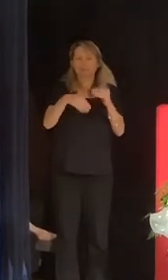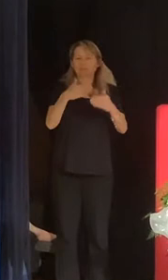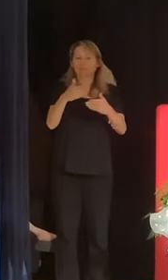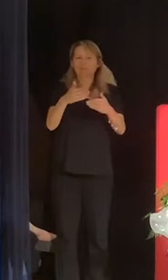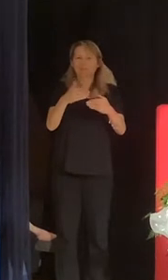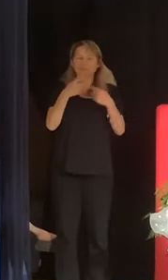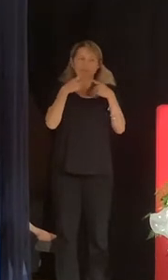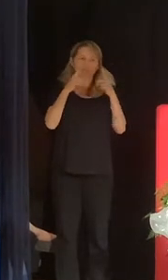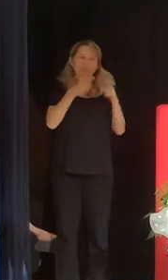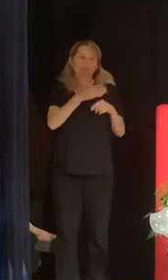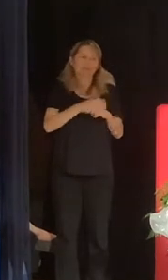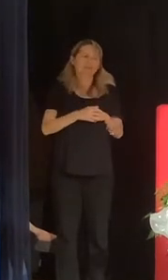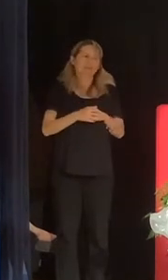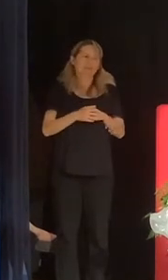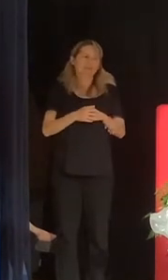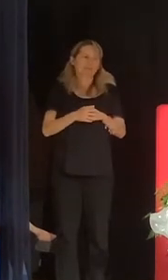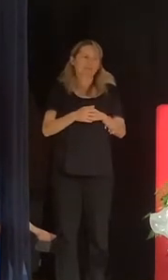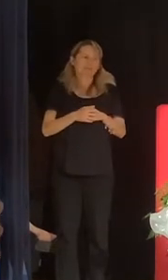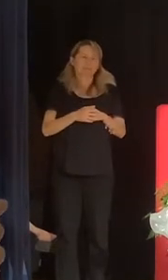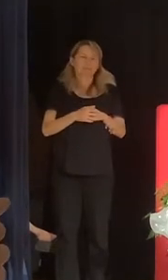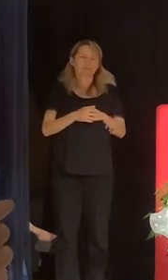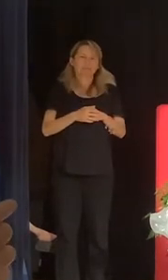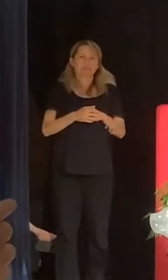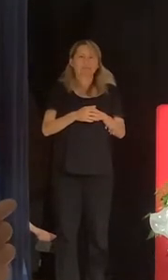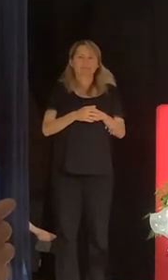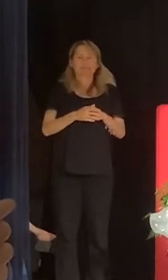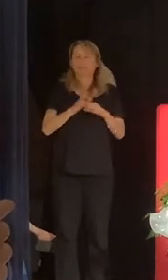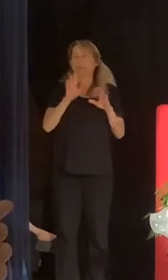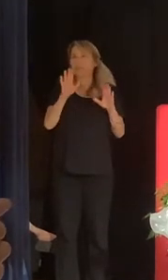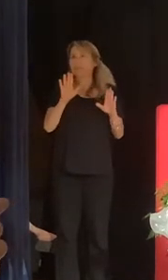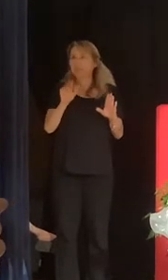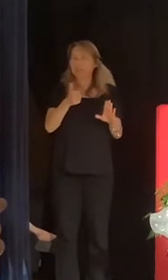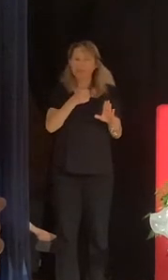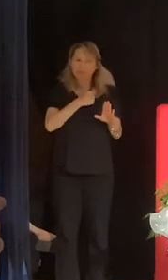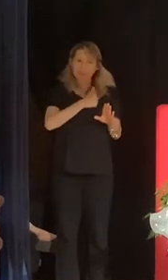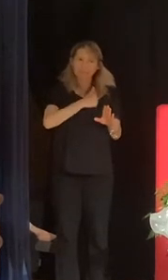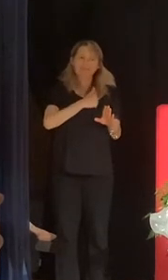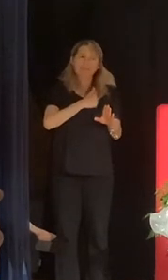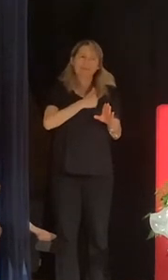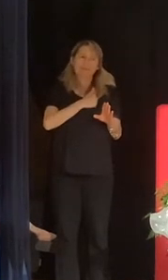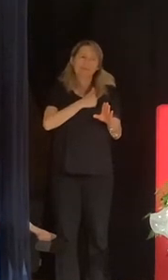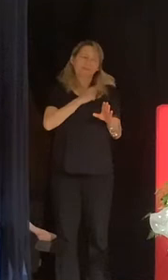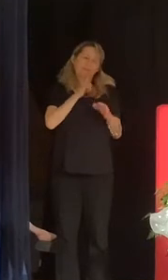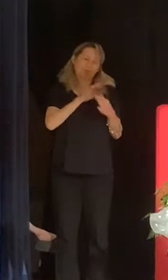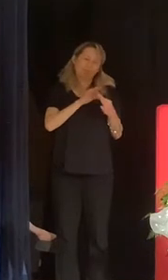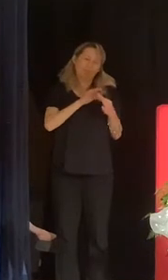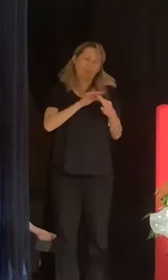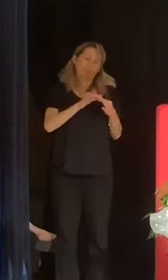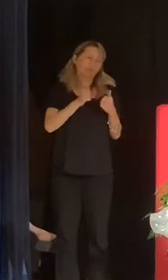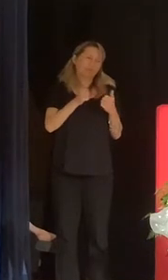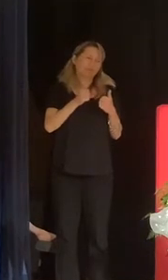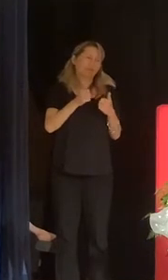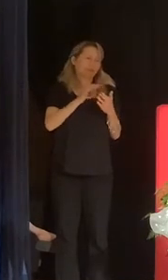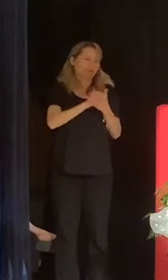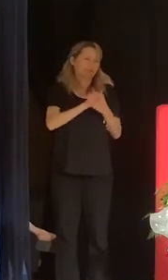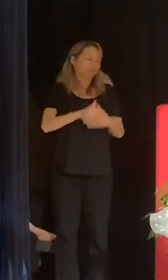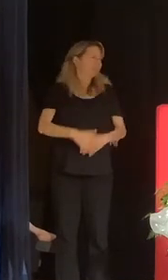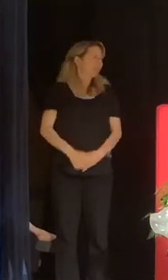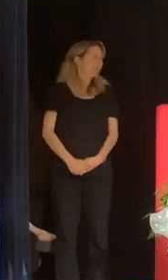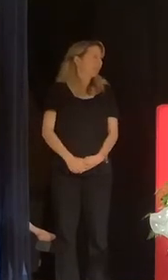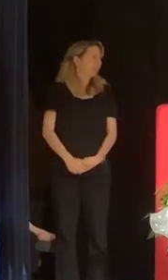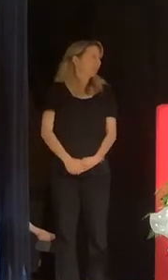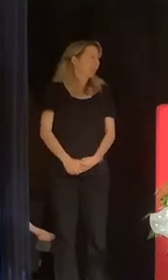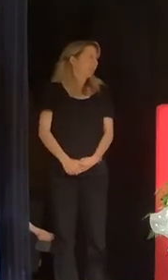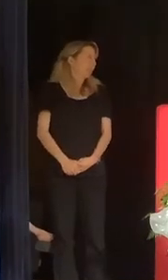your accomplishments. You have an amazing attitude, and you're always so cooperative with everyone. Congratulations,